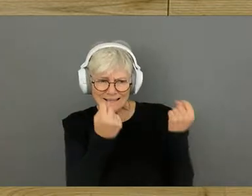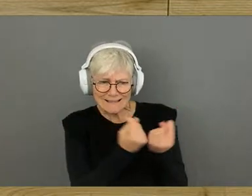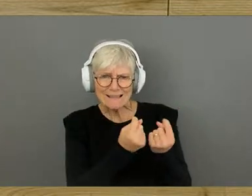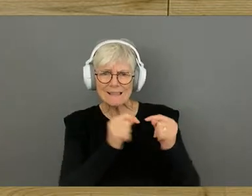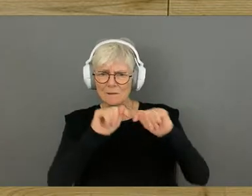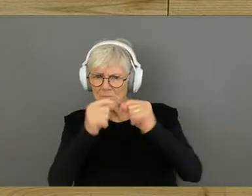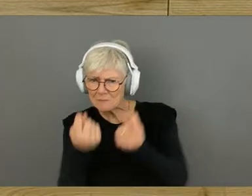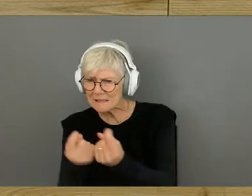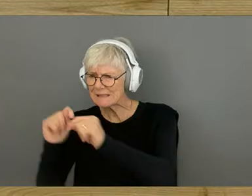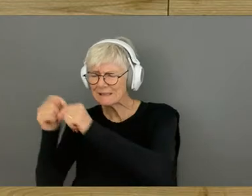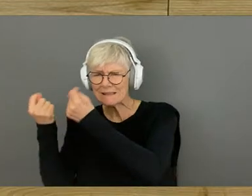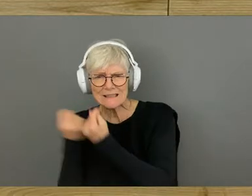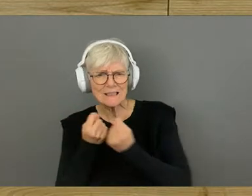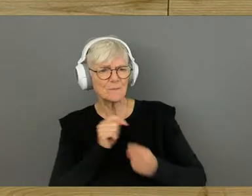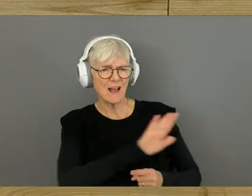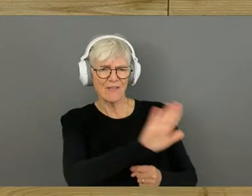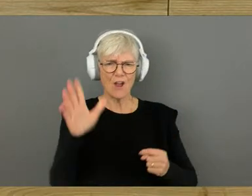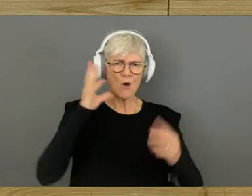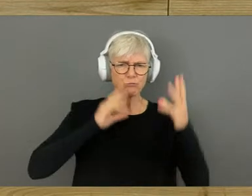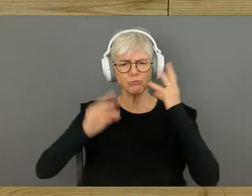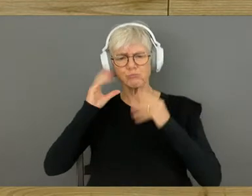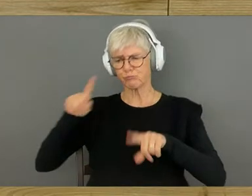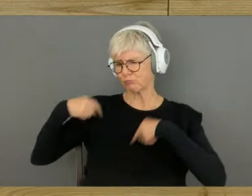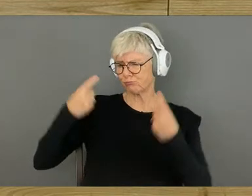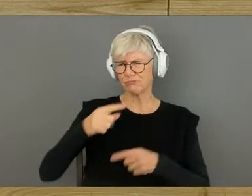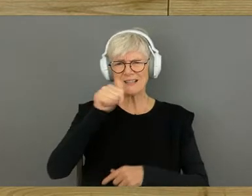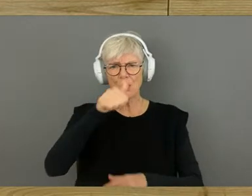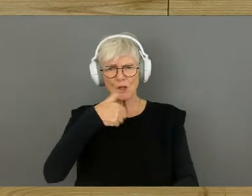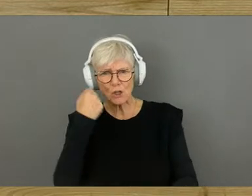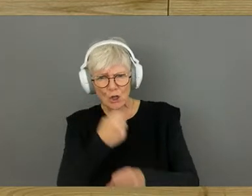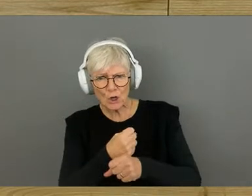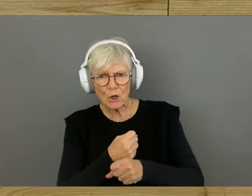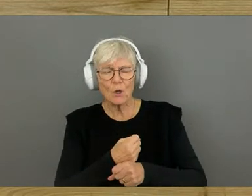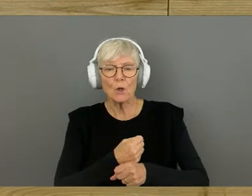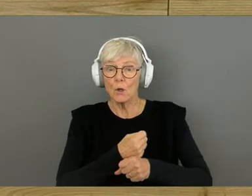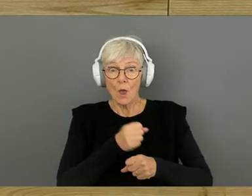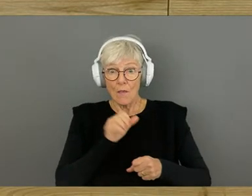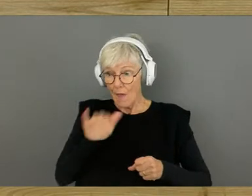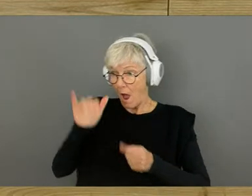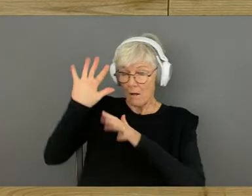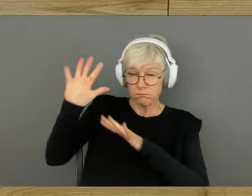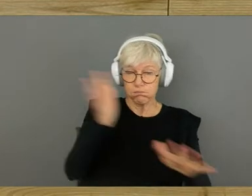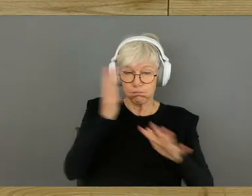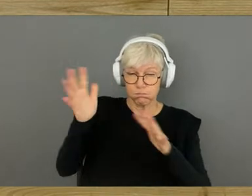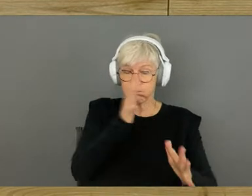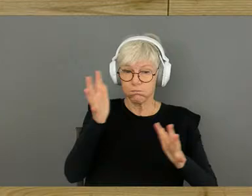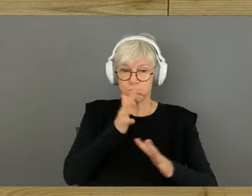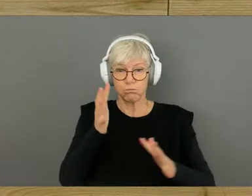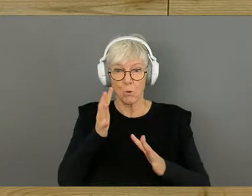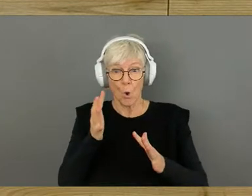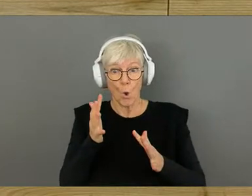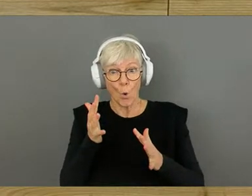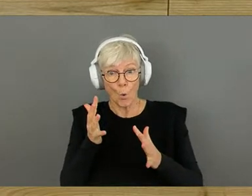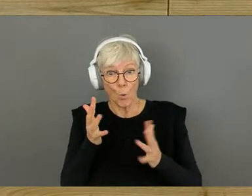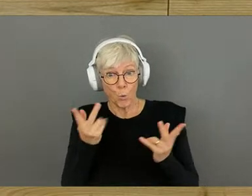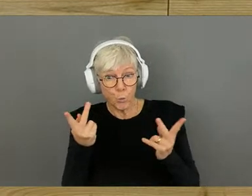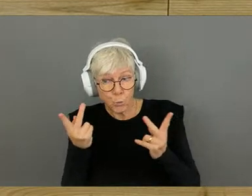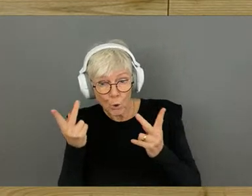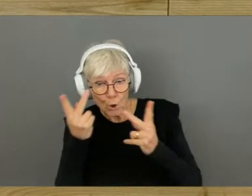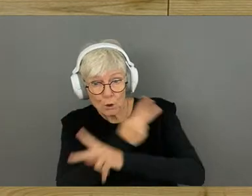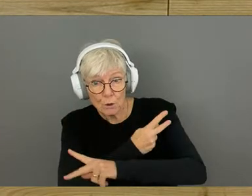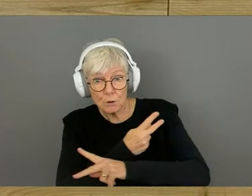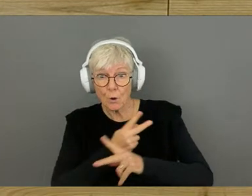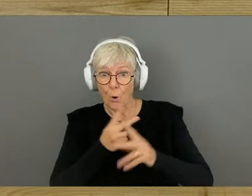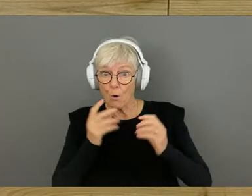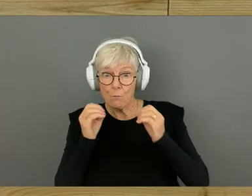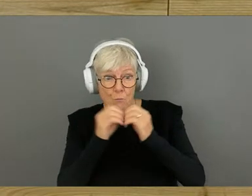the past decade, do storms like this seem to be becoming more frequent? And if so, what proactive measures